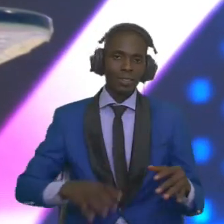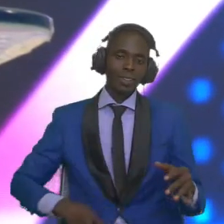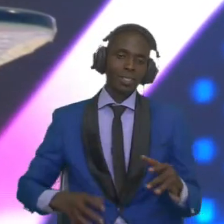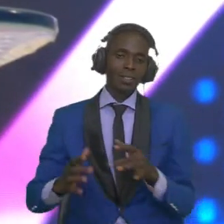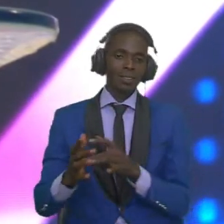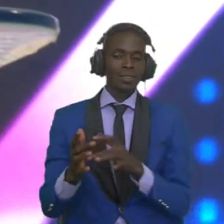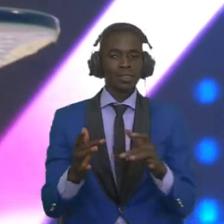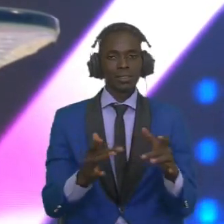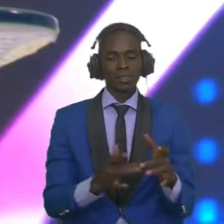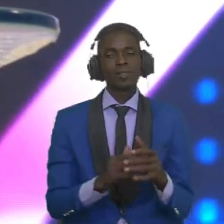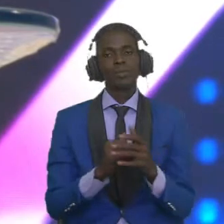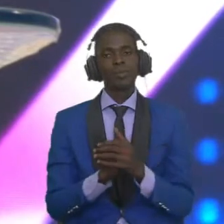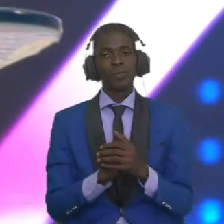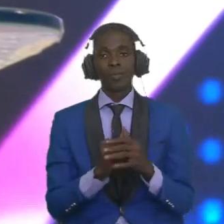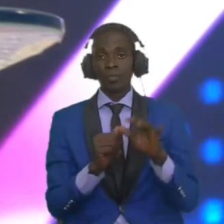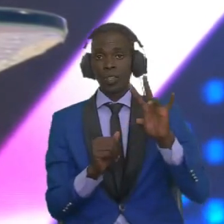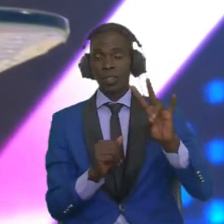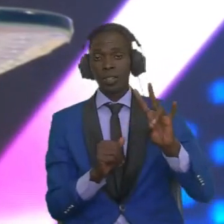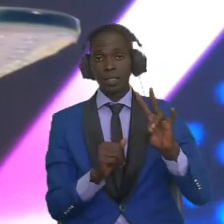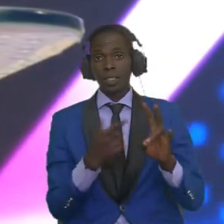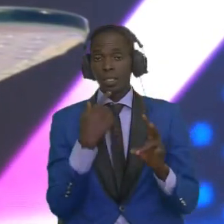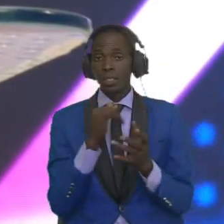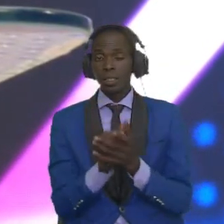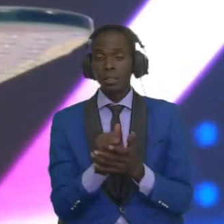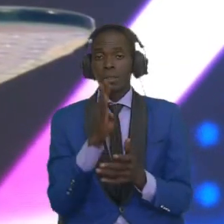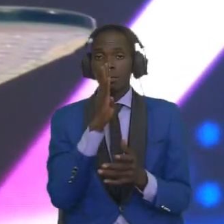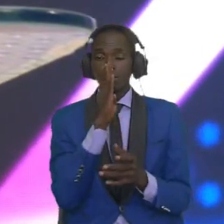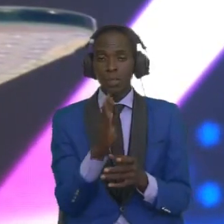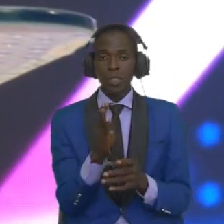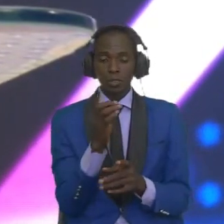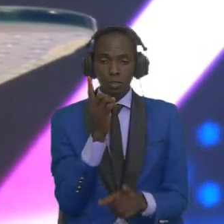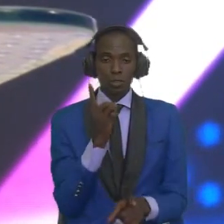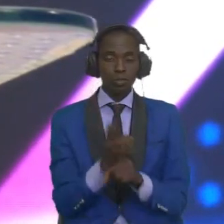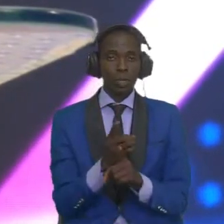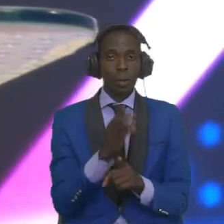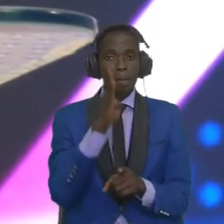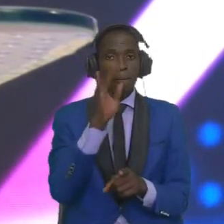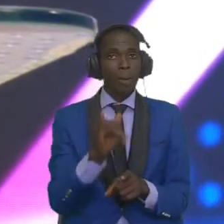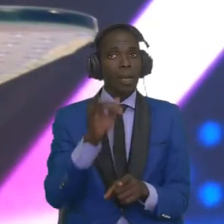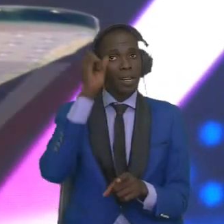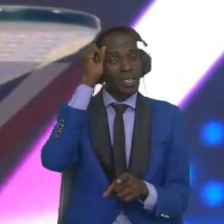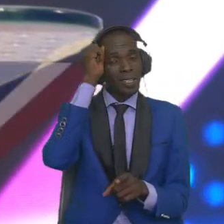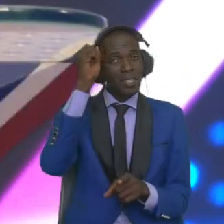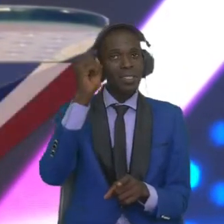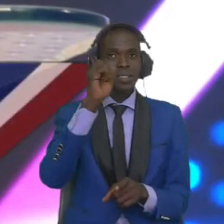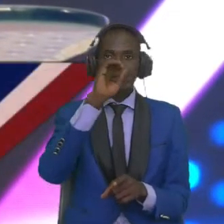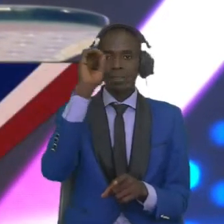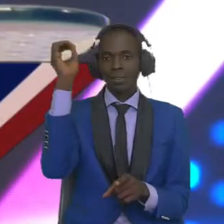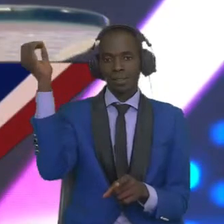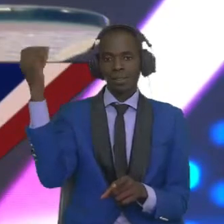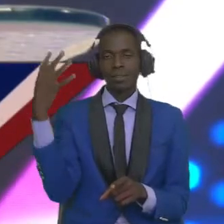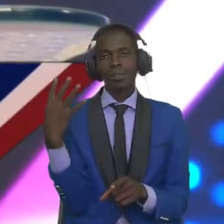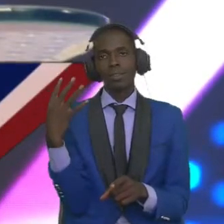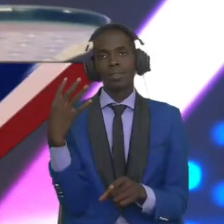in verse 7, it says that being justified by his grace. You see that again? By his